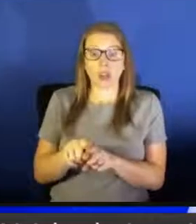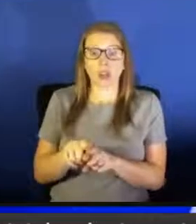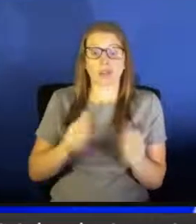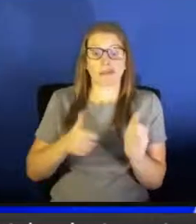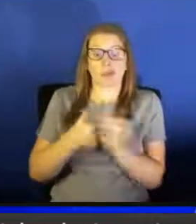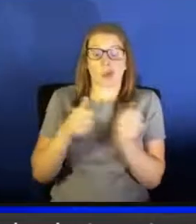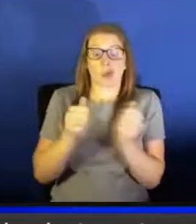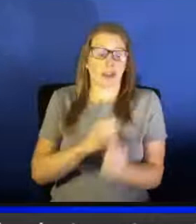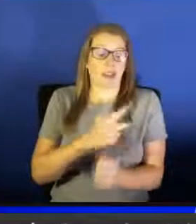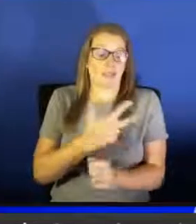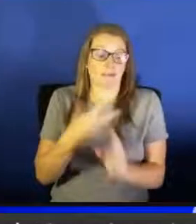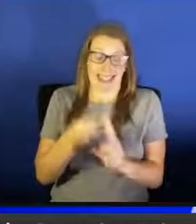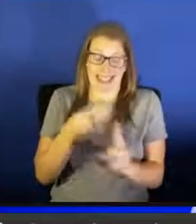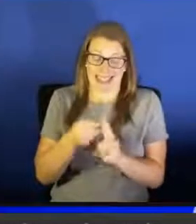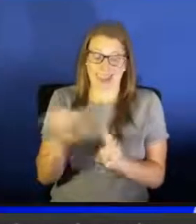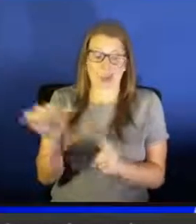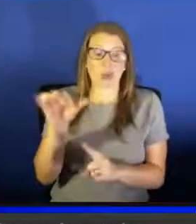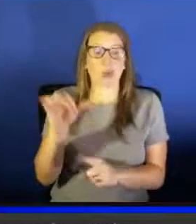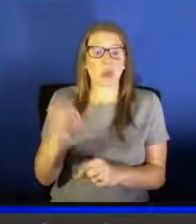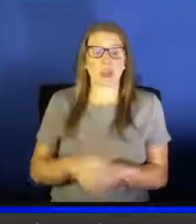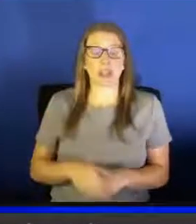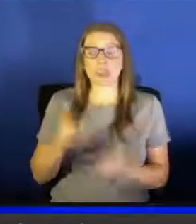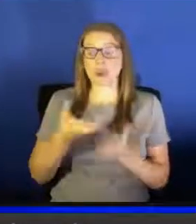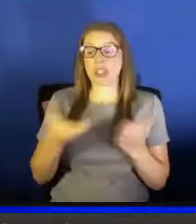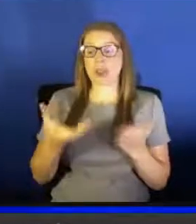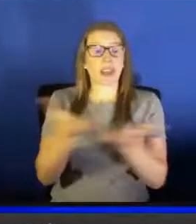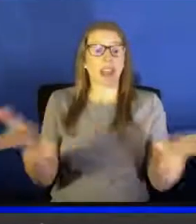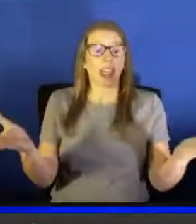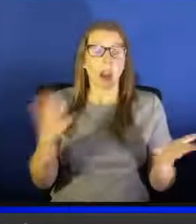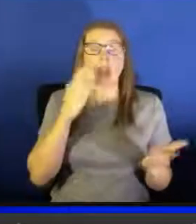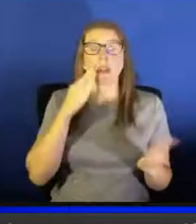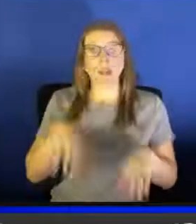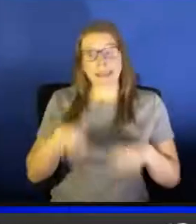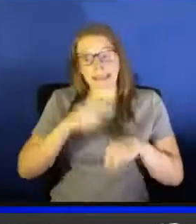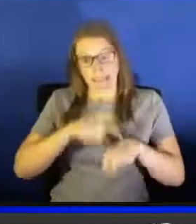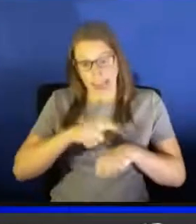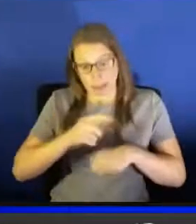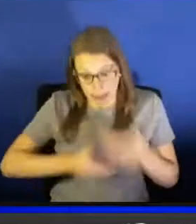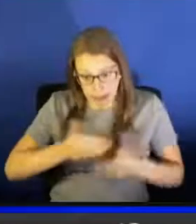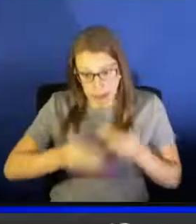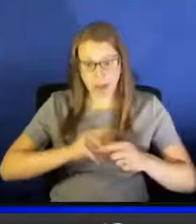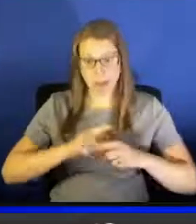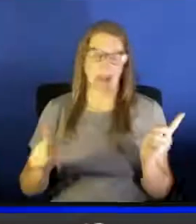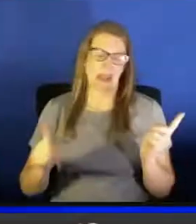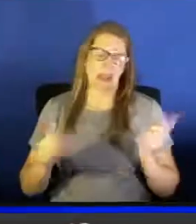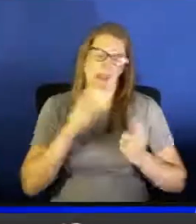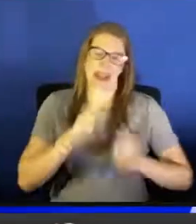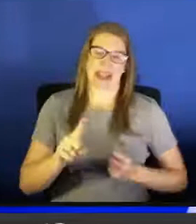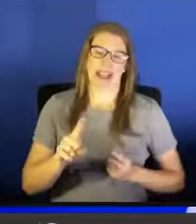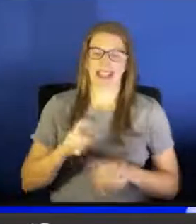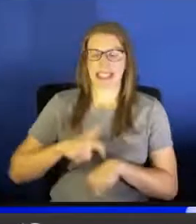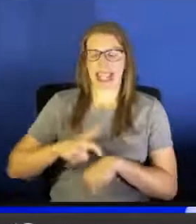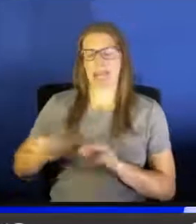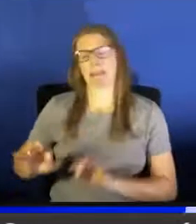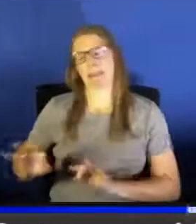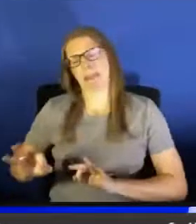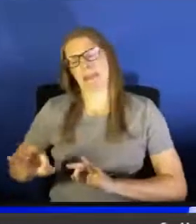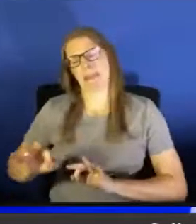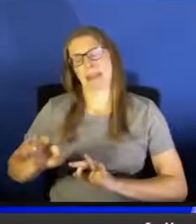So those resources are all out there. I know it takes time, but it's really just a fraction of time when you consider the